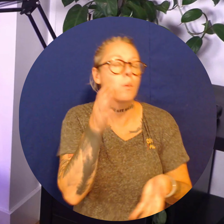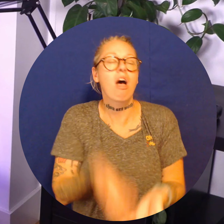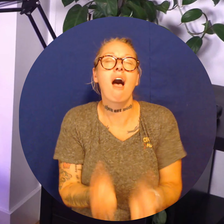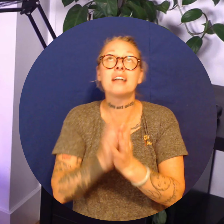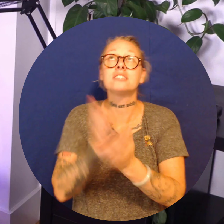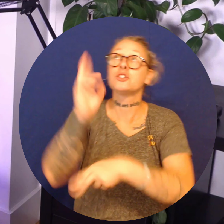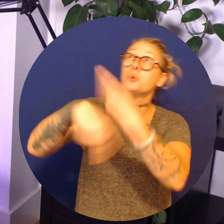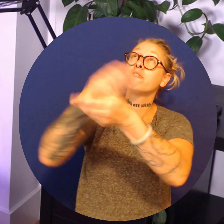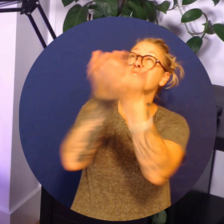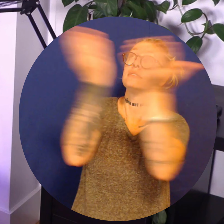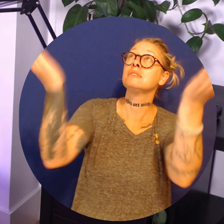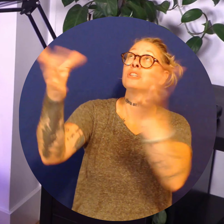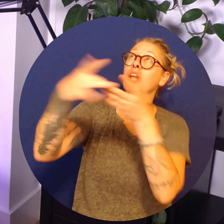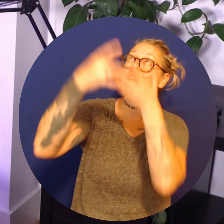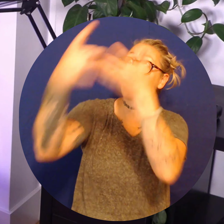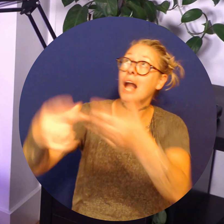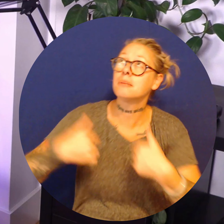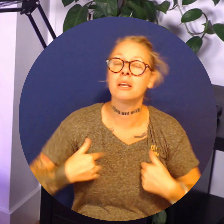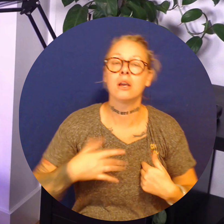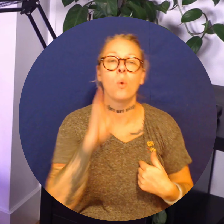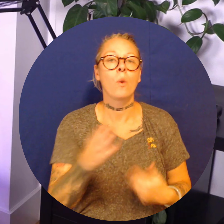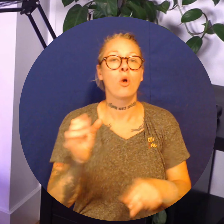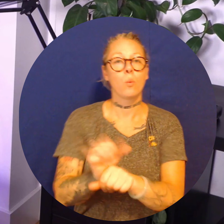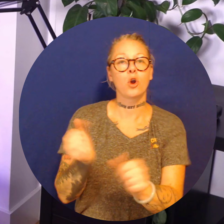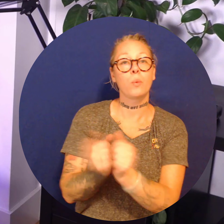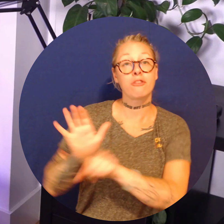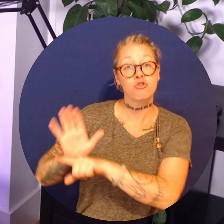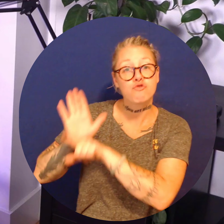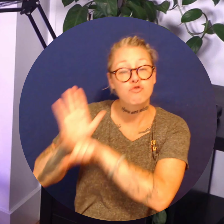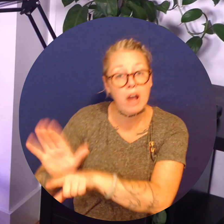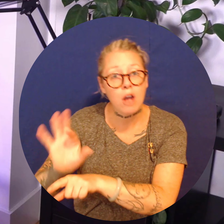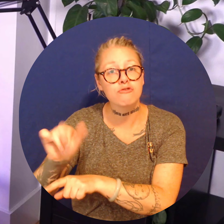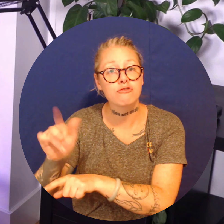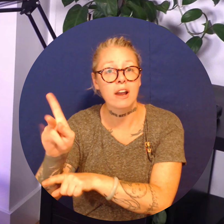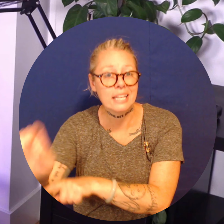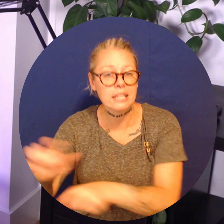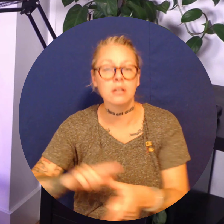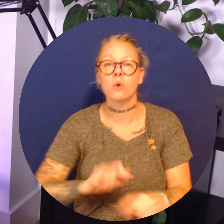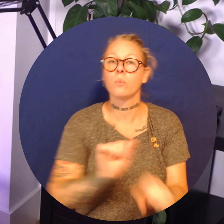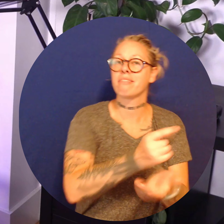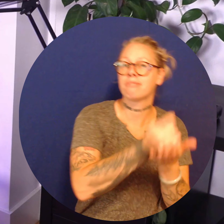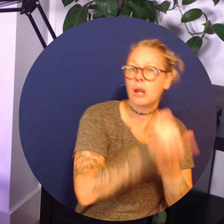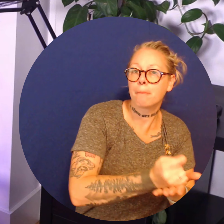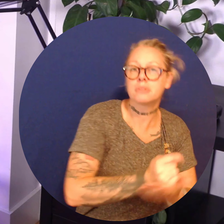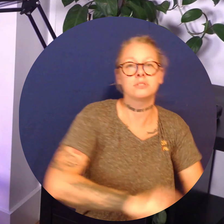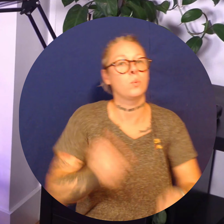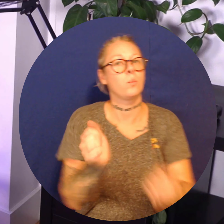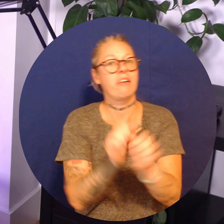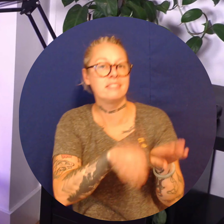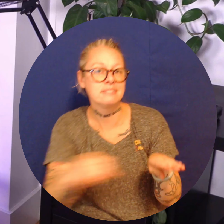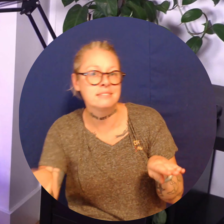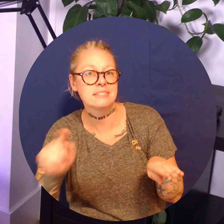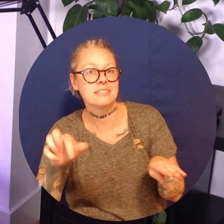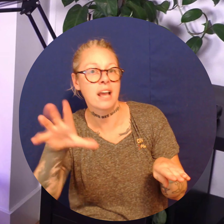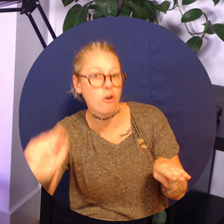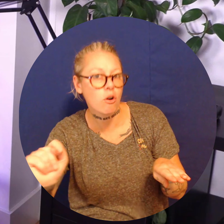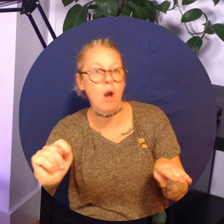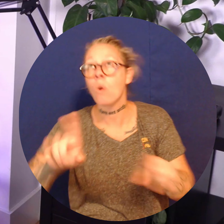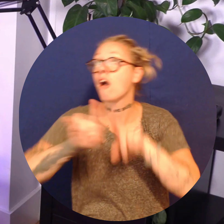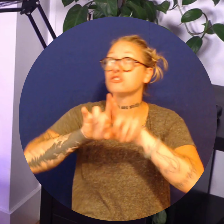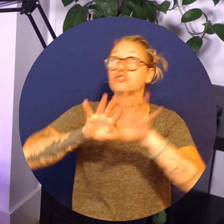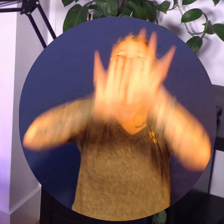i'm gonna ask the universe to guide me i'm going to work with therapists with reiki healers i'm going to do tarot or astrology or you know you just dive